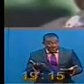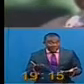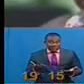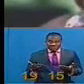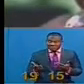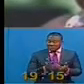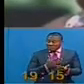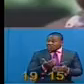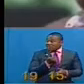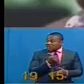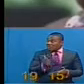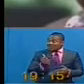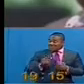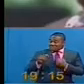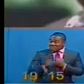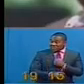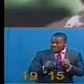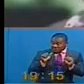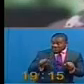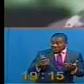punishment applicable then shall be meted.